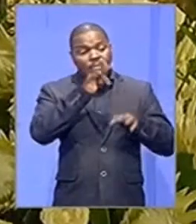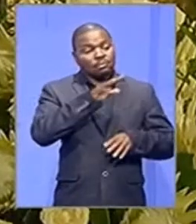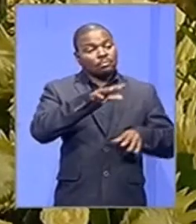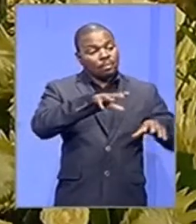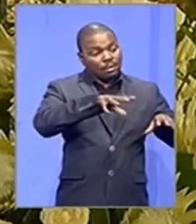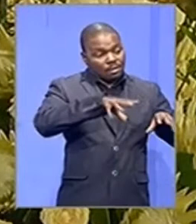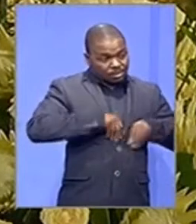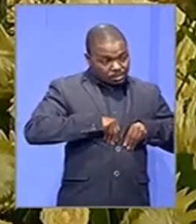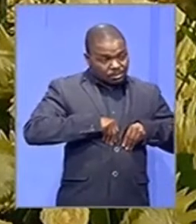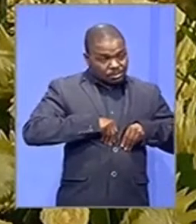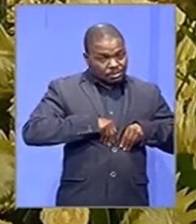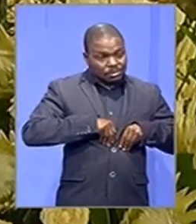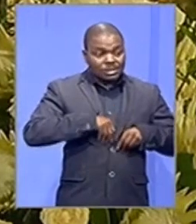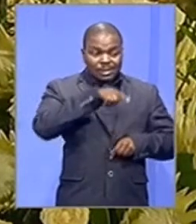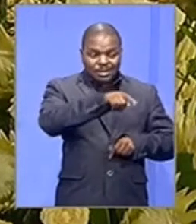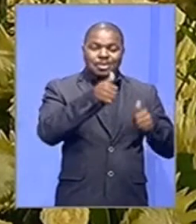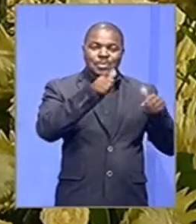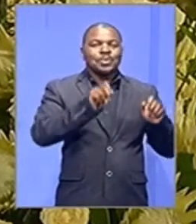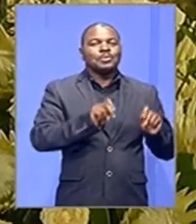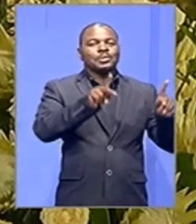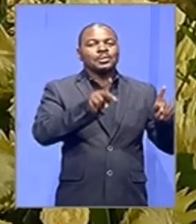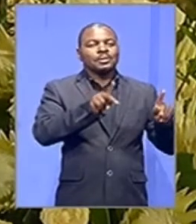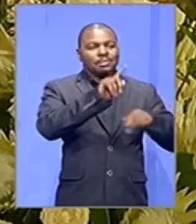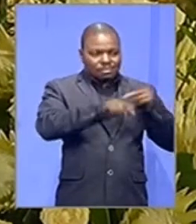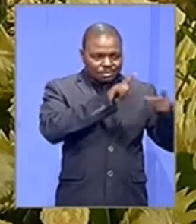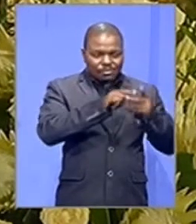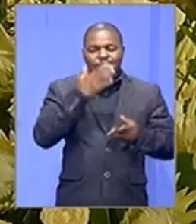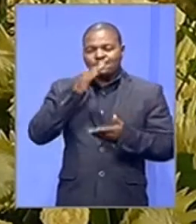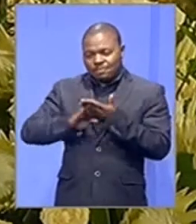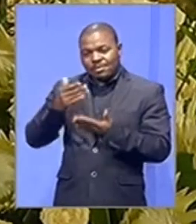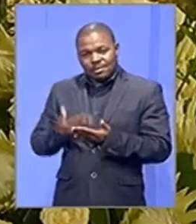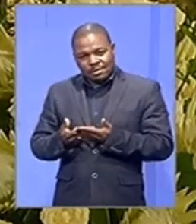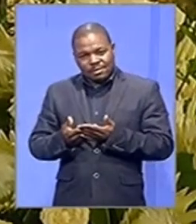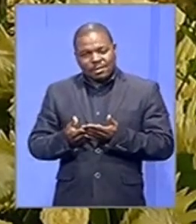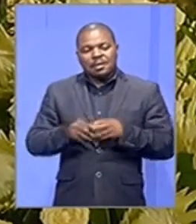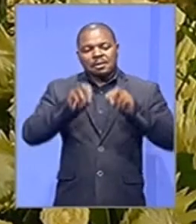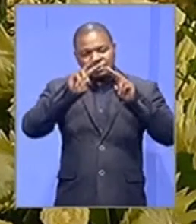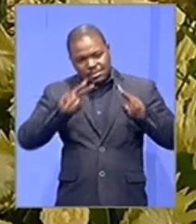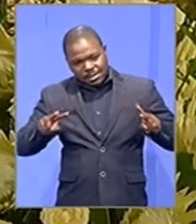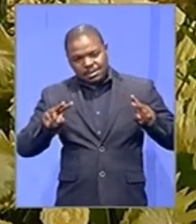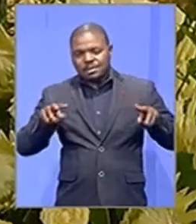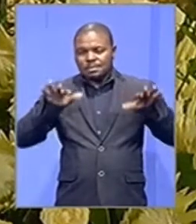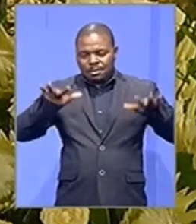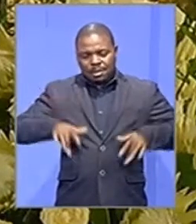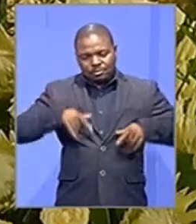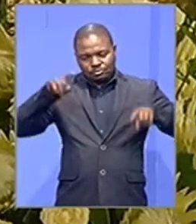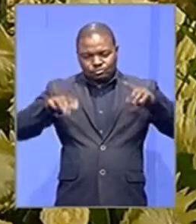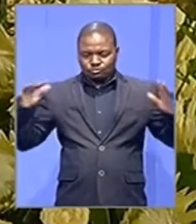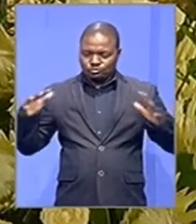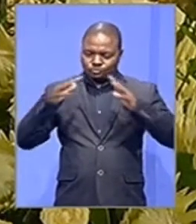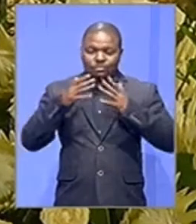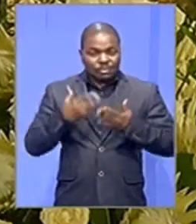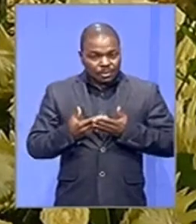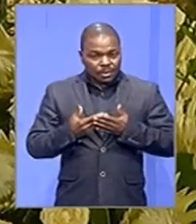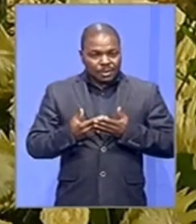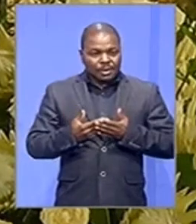meaning, creates opportunity for forgiveness, for peace and coexistence.